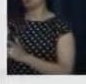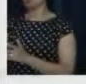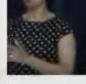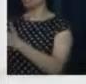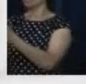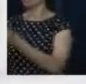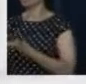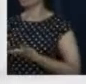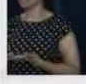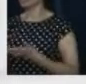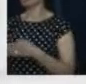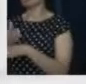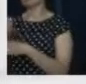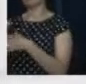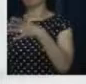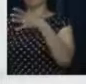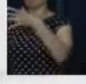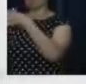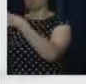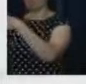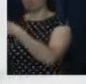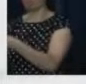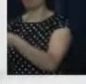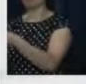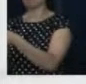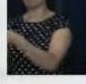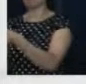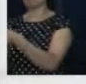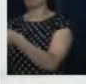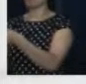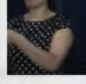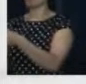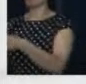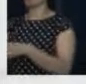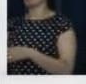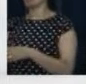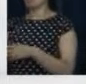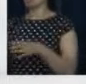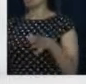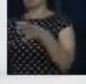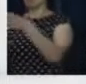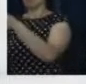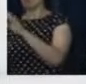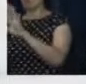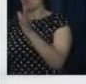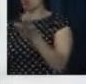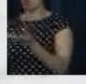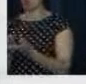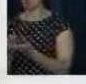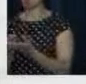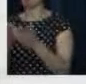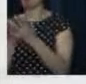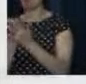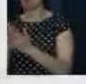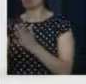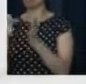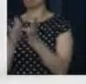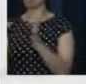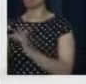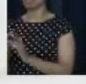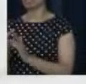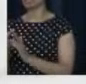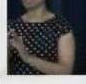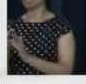gave us a ministry of reconciliation. That God was reconciling the world to himself in Christ, not counting